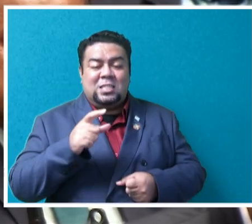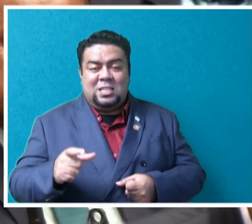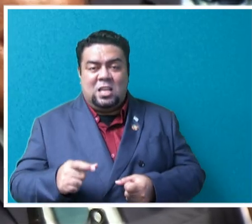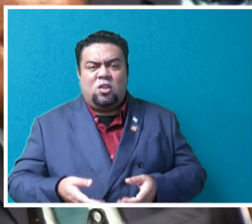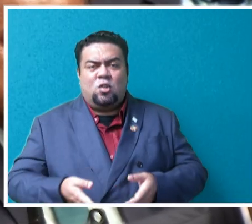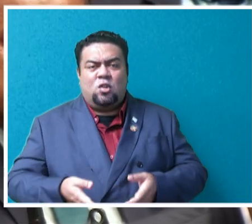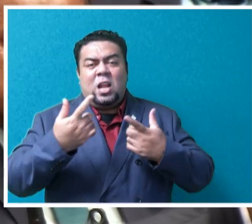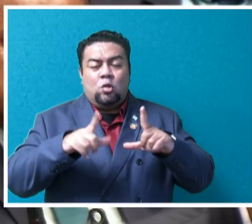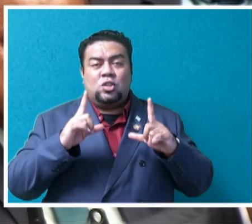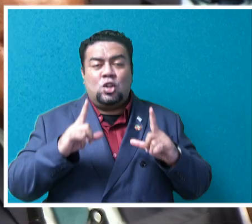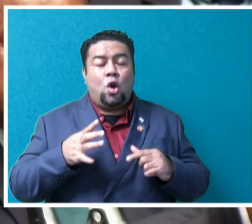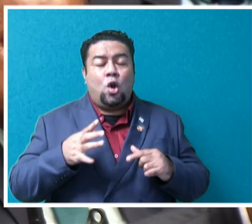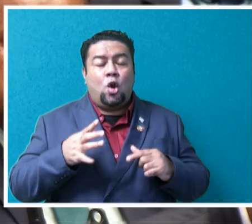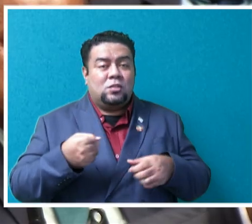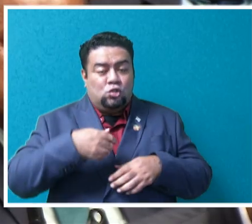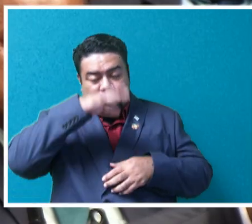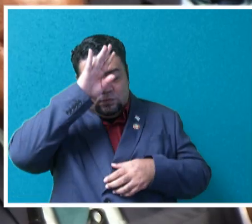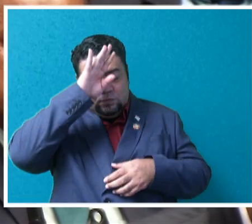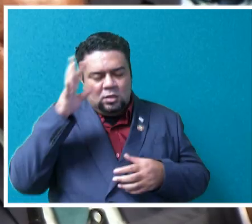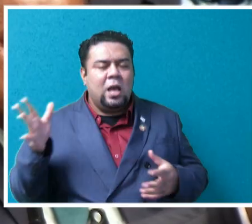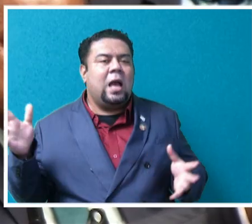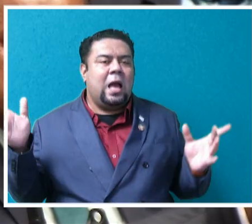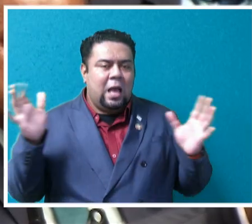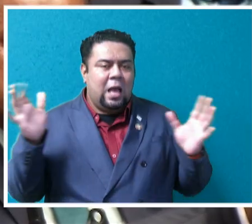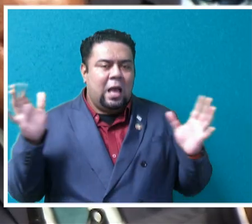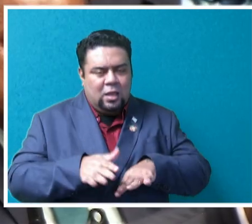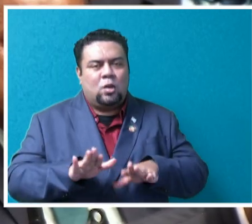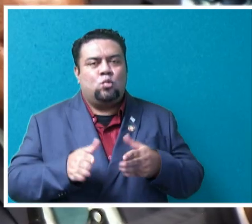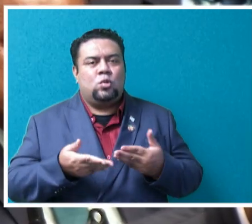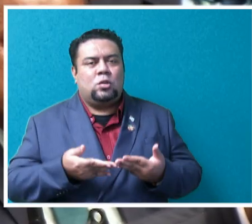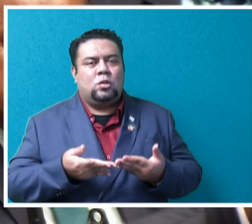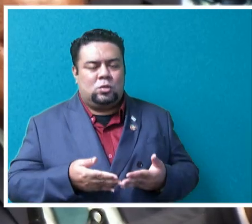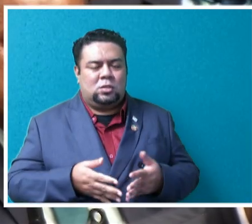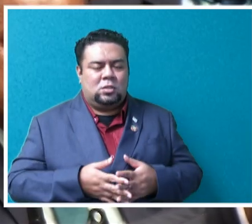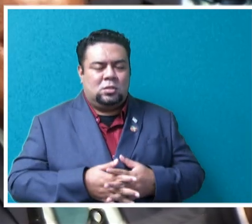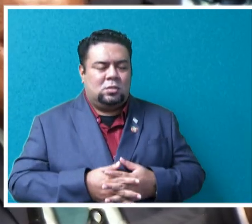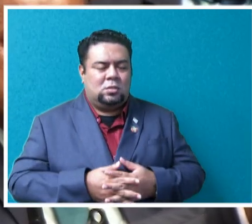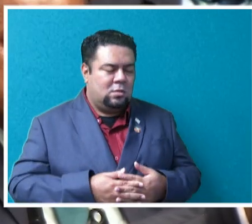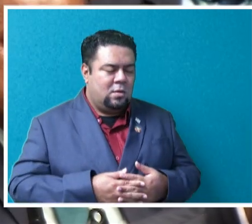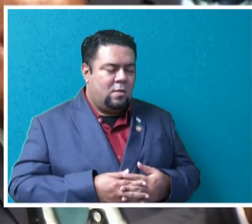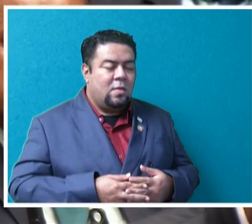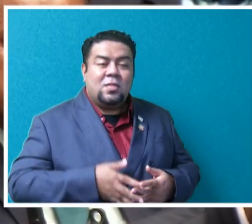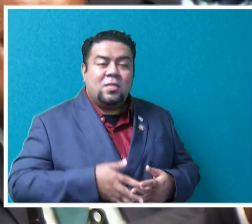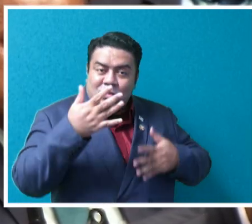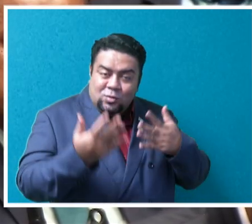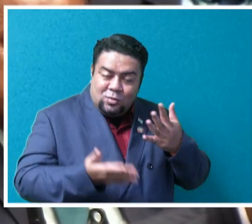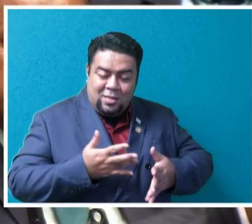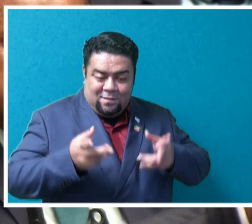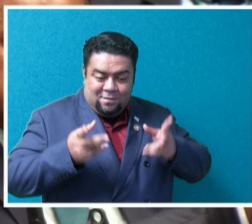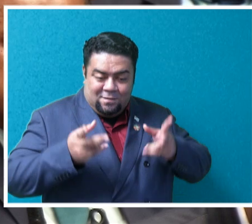of Walianimbose complex in 2025, restoring both a physical